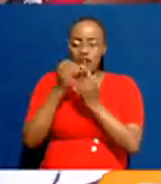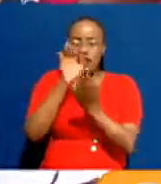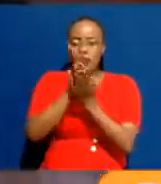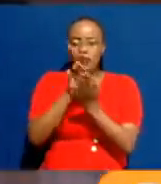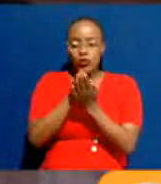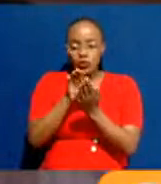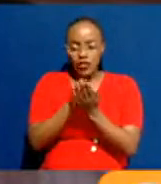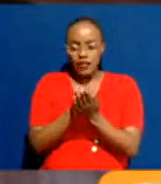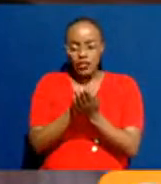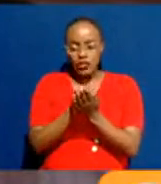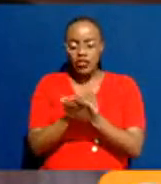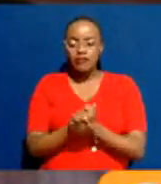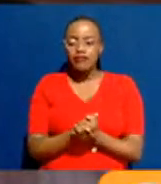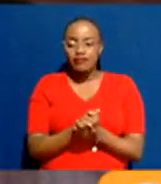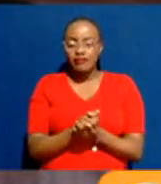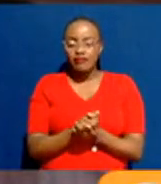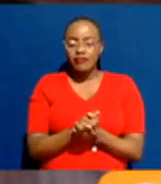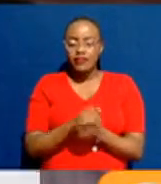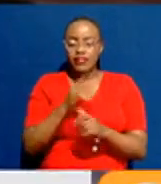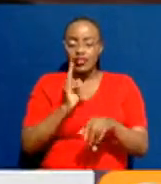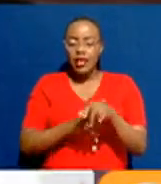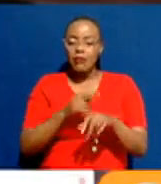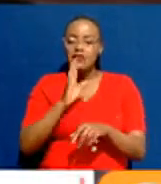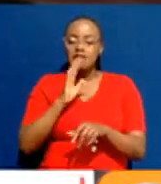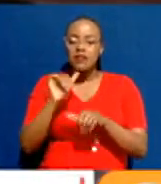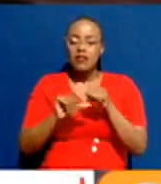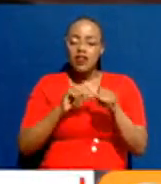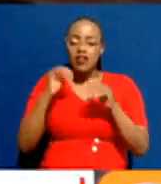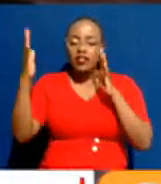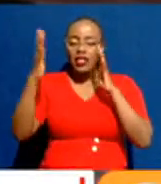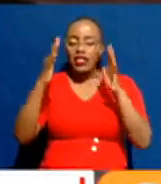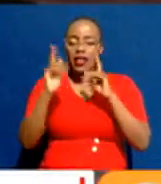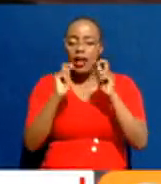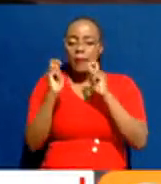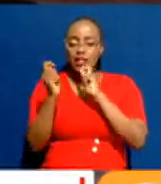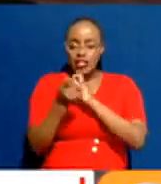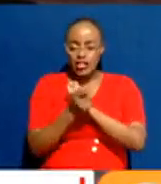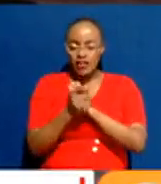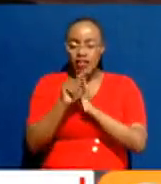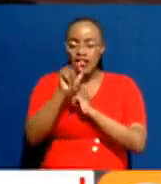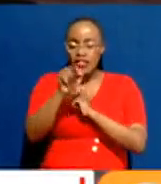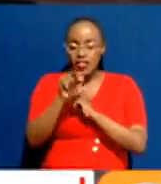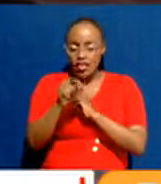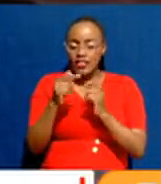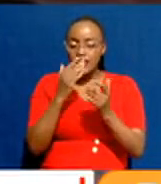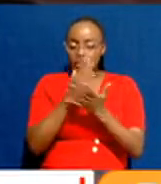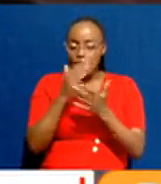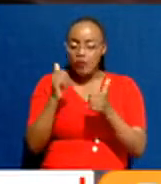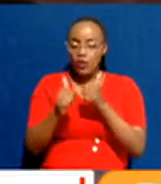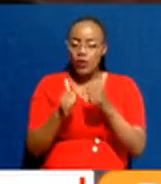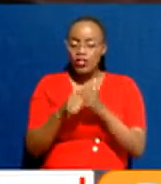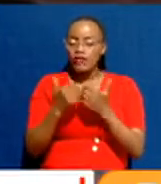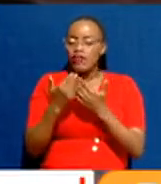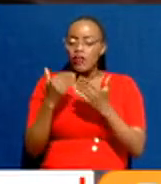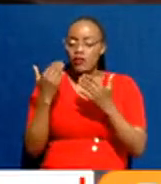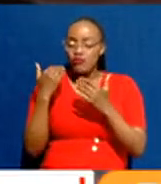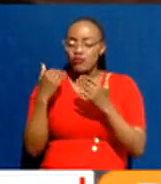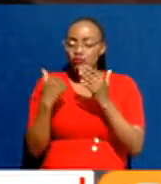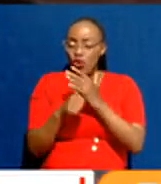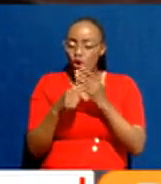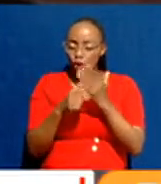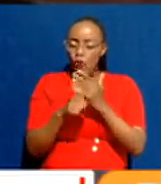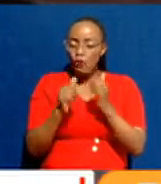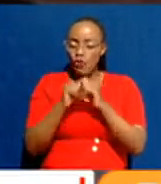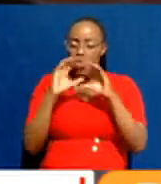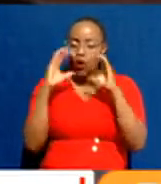conservation. Na hata wakati tunazungumza mambo ya climate change, ile jangwa ambayo inasumbua ulimwengu sahi,